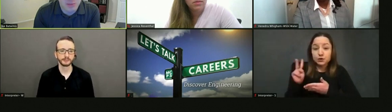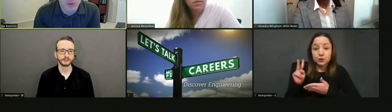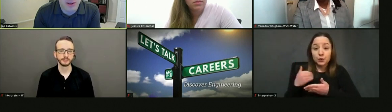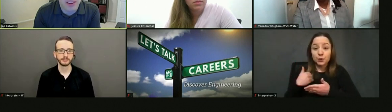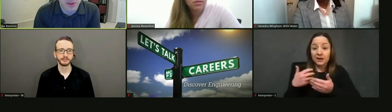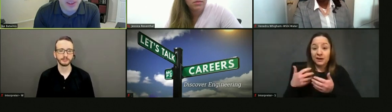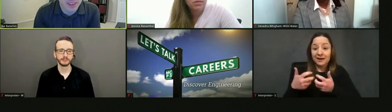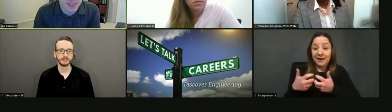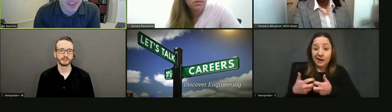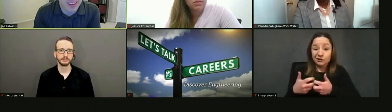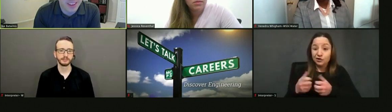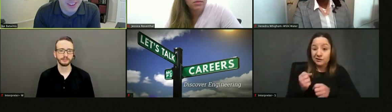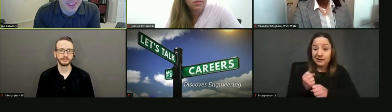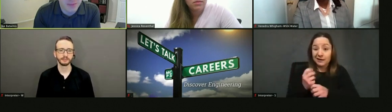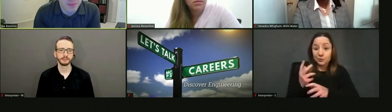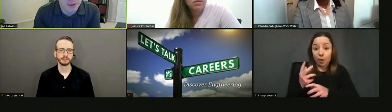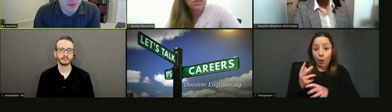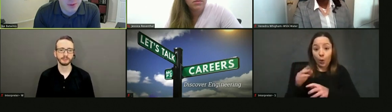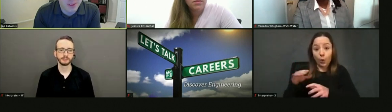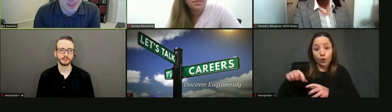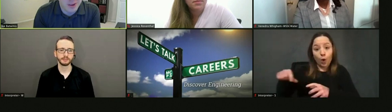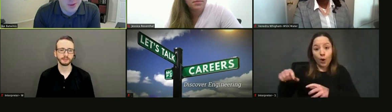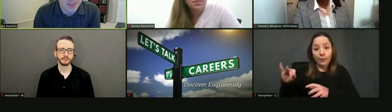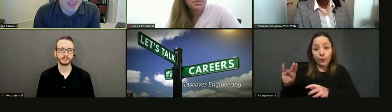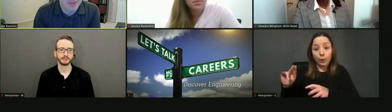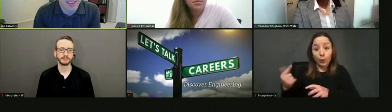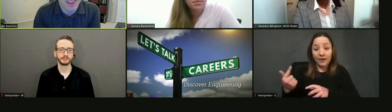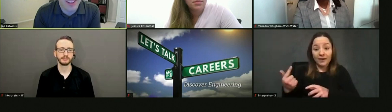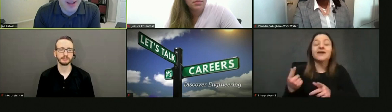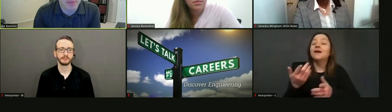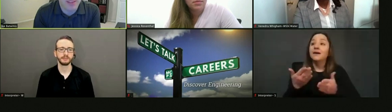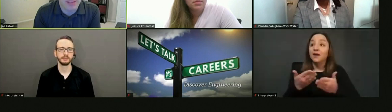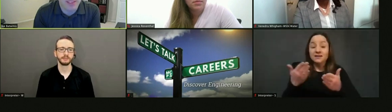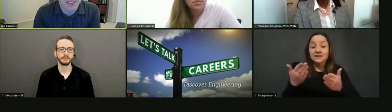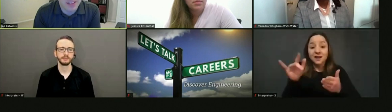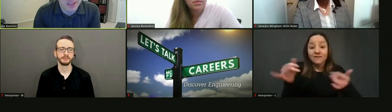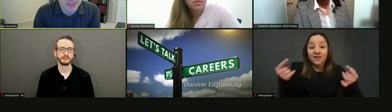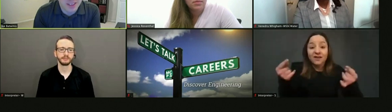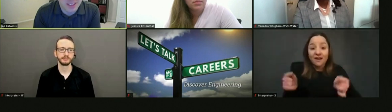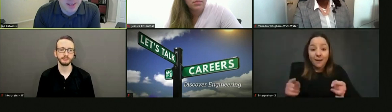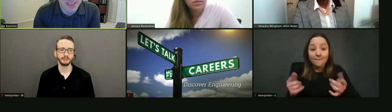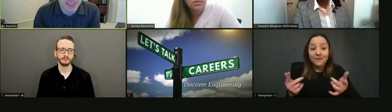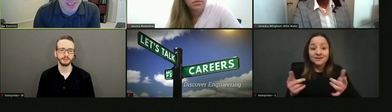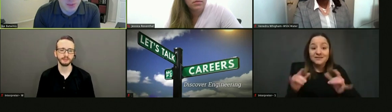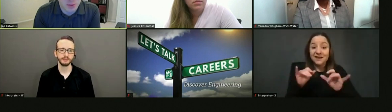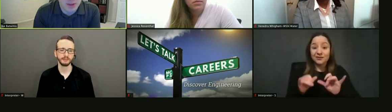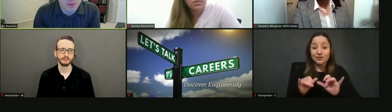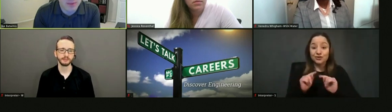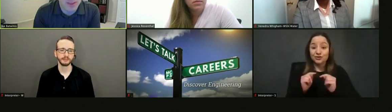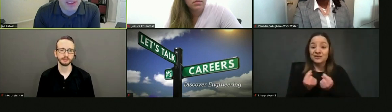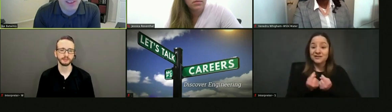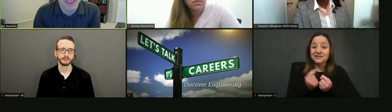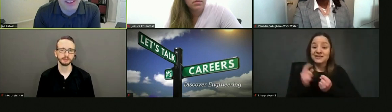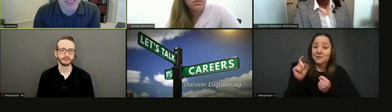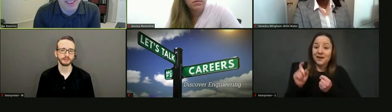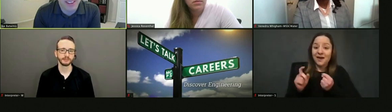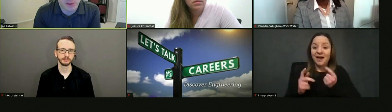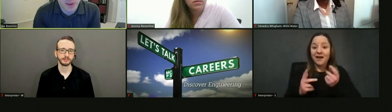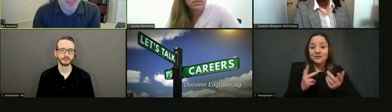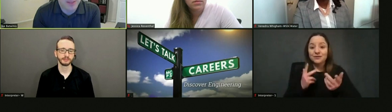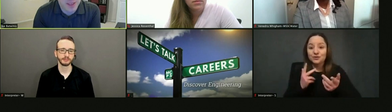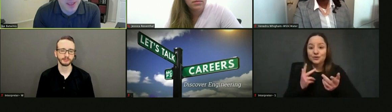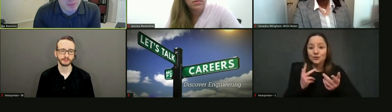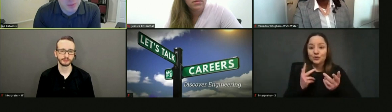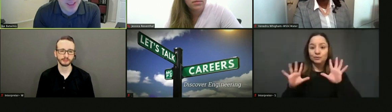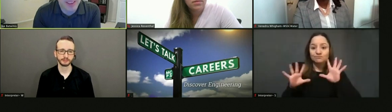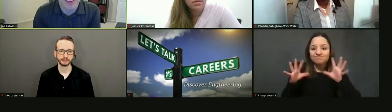kind of explode on its wing. So when stuff like that happens, the engineering team has to get spooled up and say like,